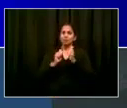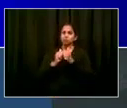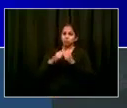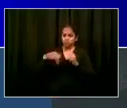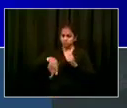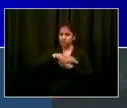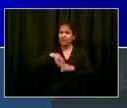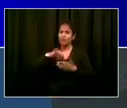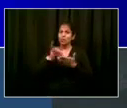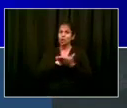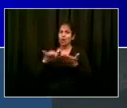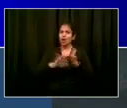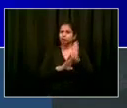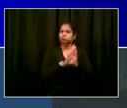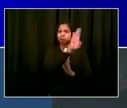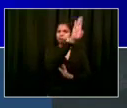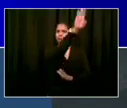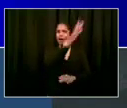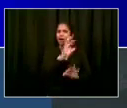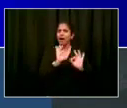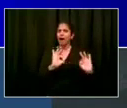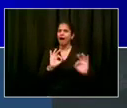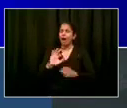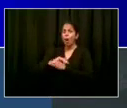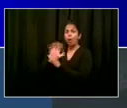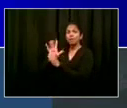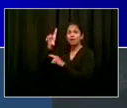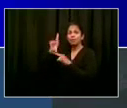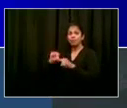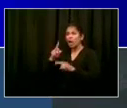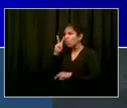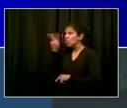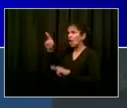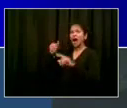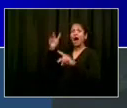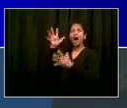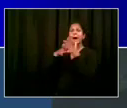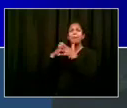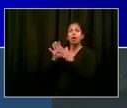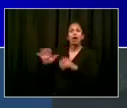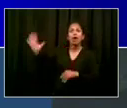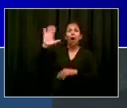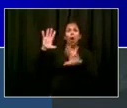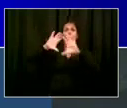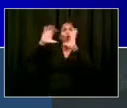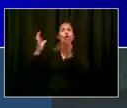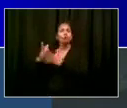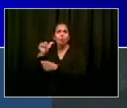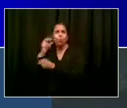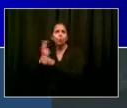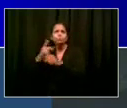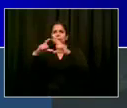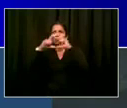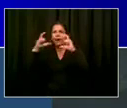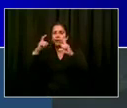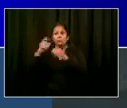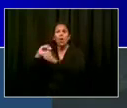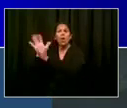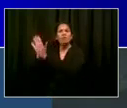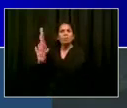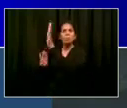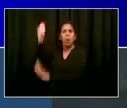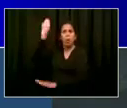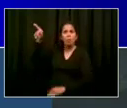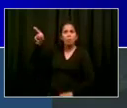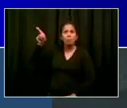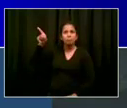clear today about the ground rules for face coverings, because since it is literally possibly the single most important element of the strategy.